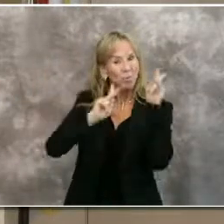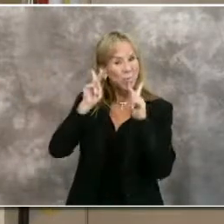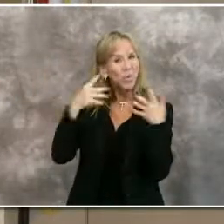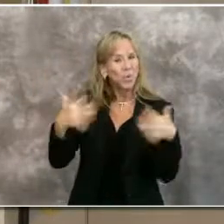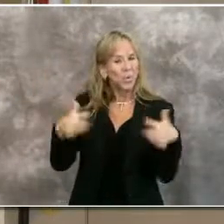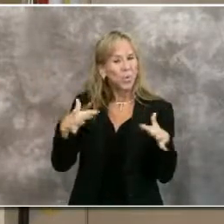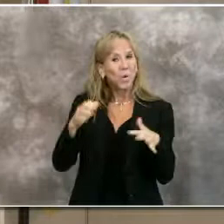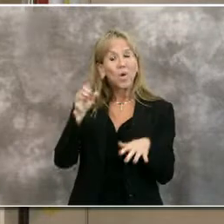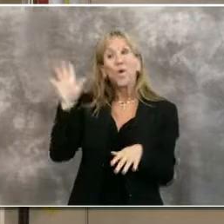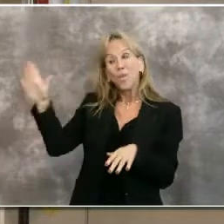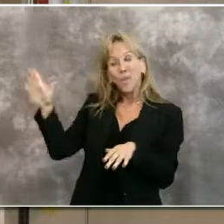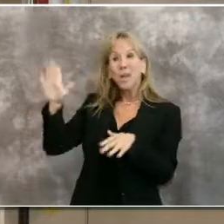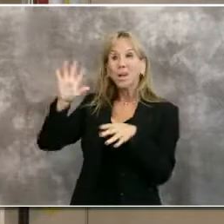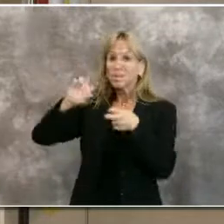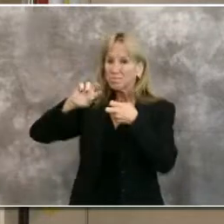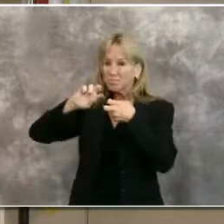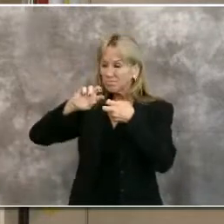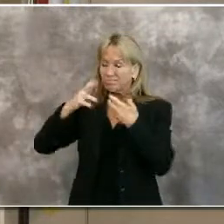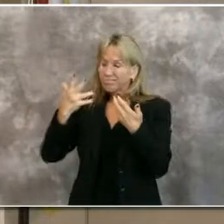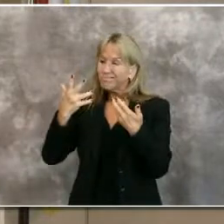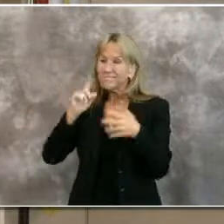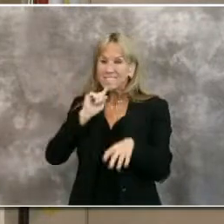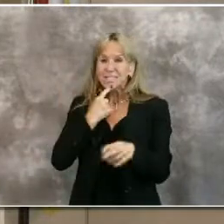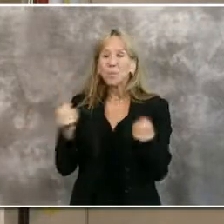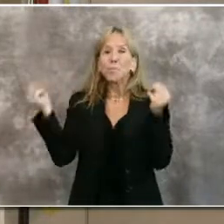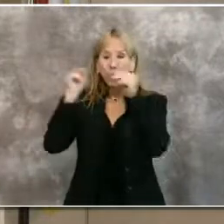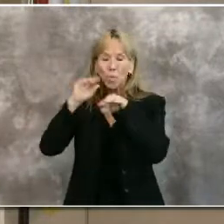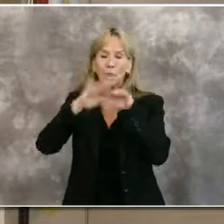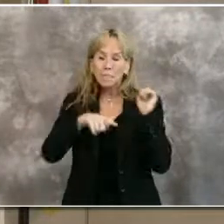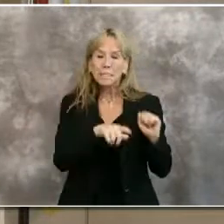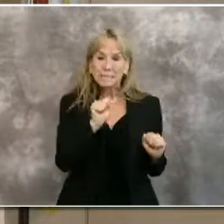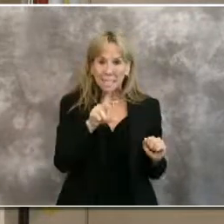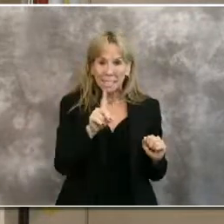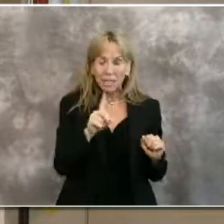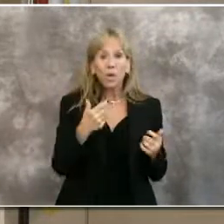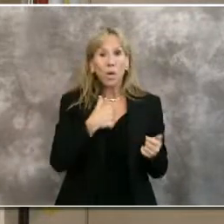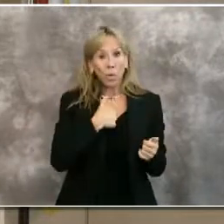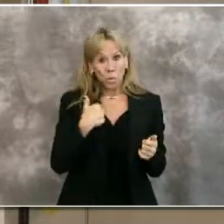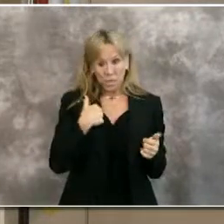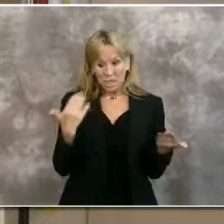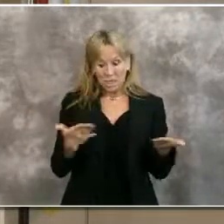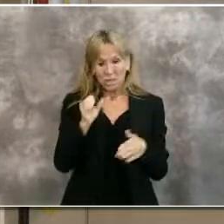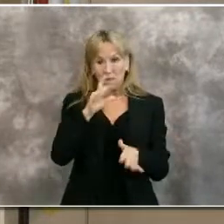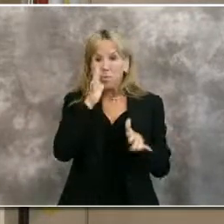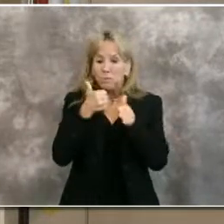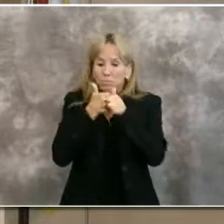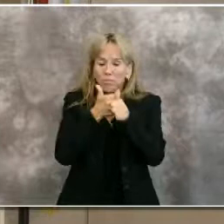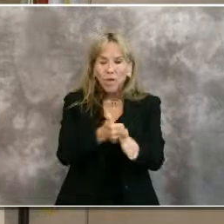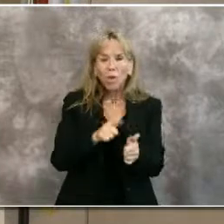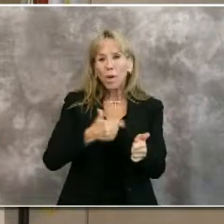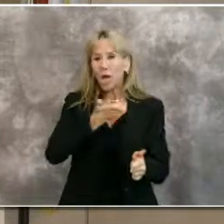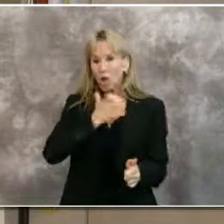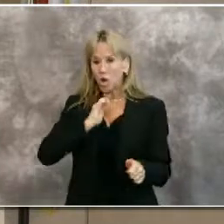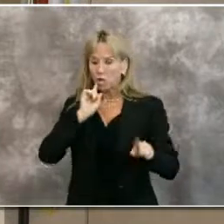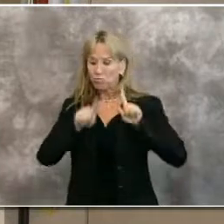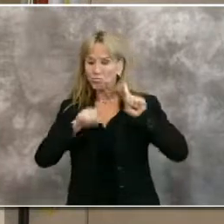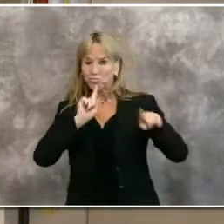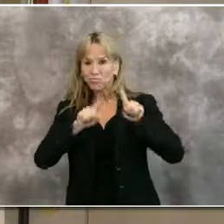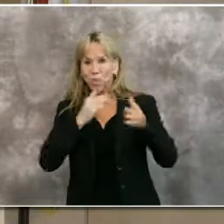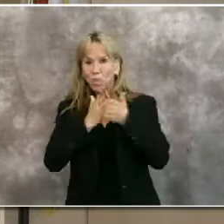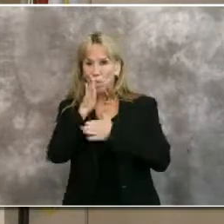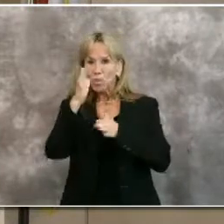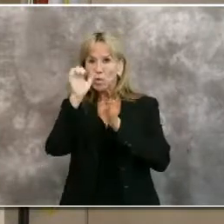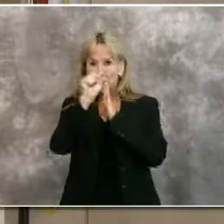Diego. We will continue to enforce the guidance that have been issued